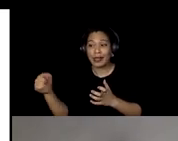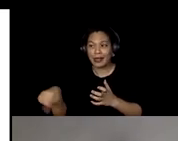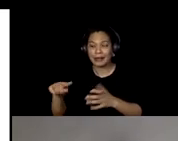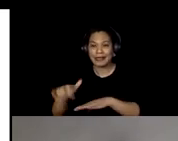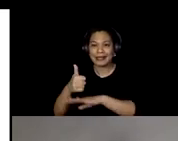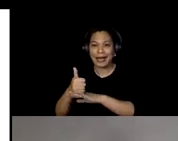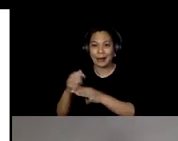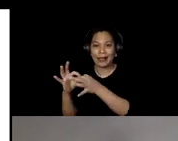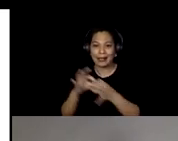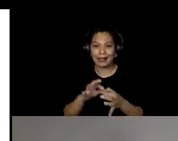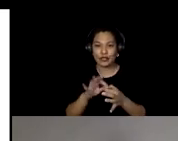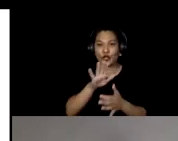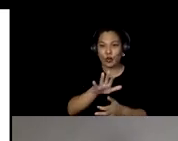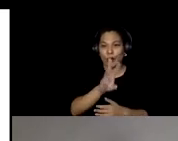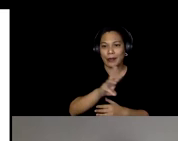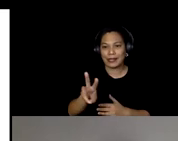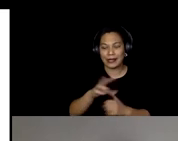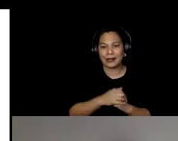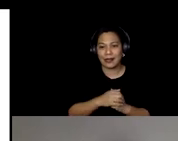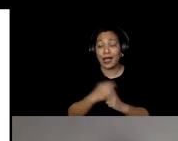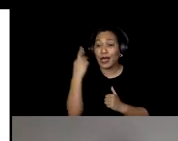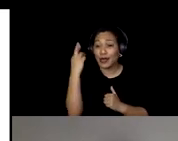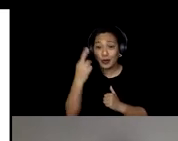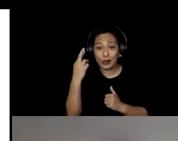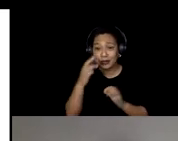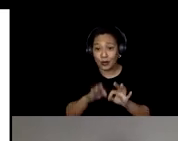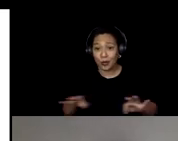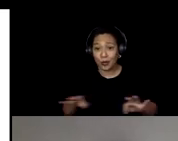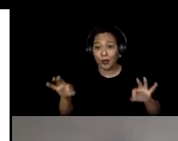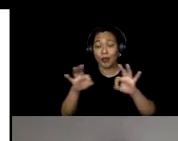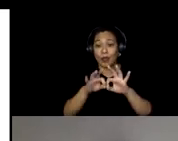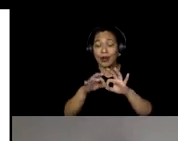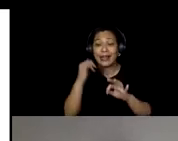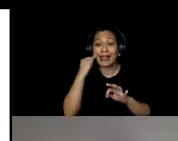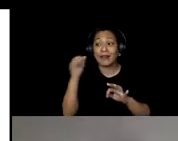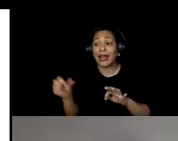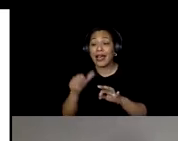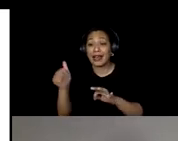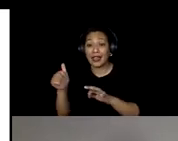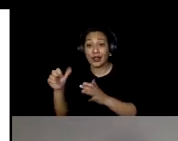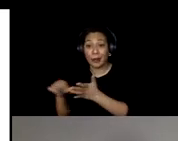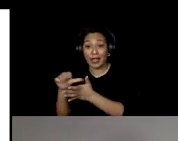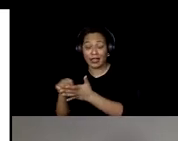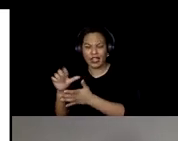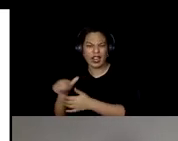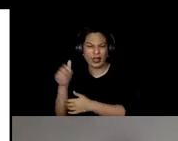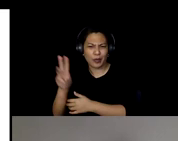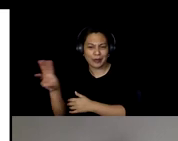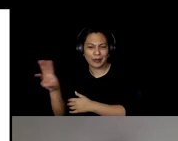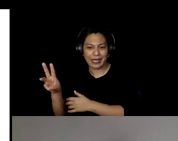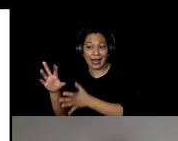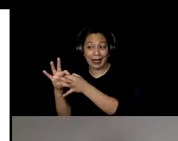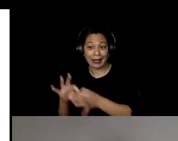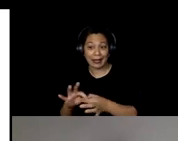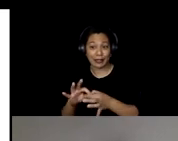website. The reason these links are so important is because every time another website links to your website, the search engines treat